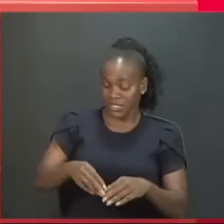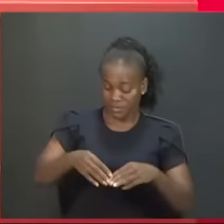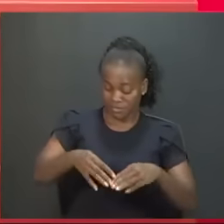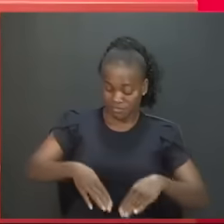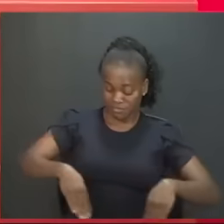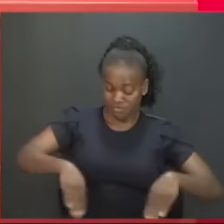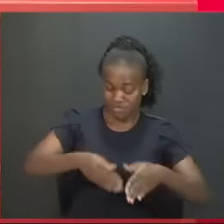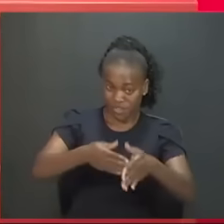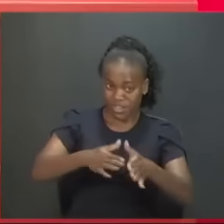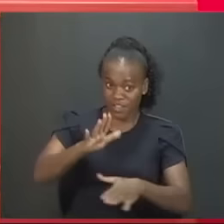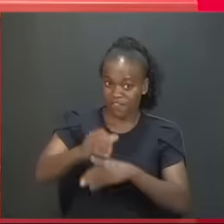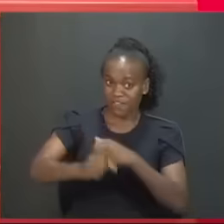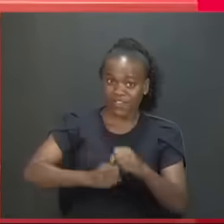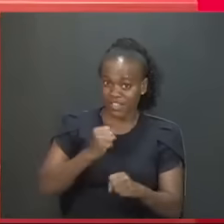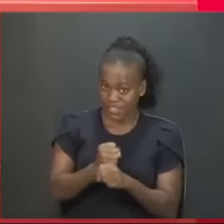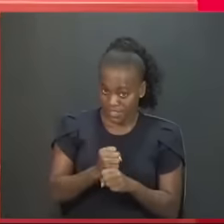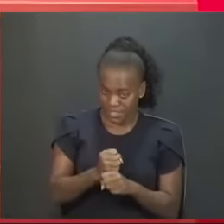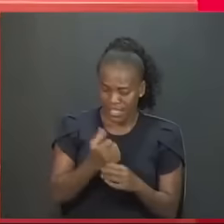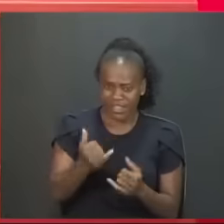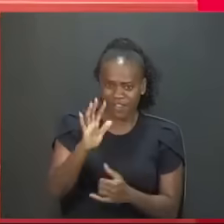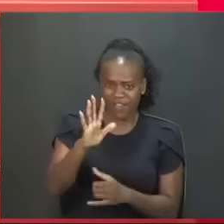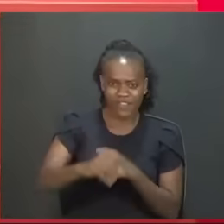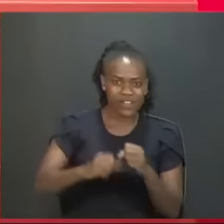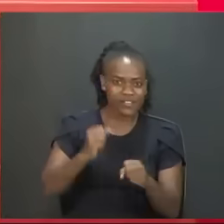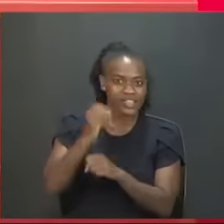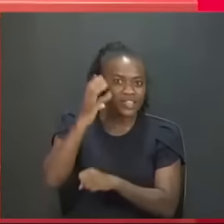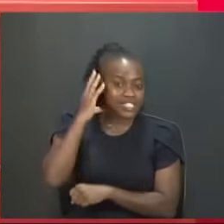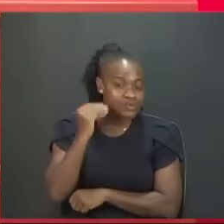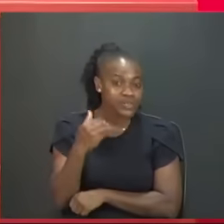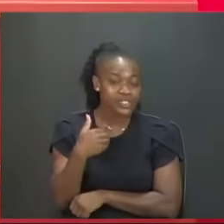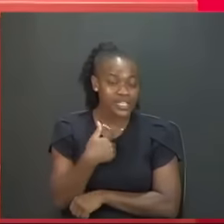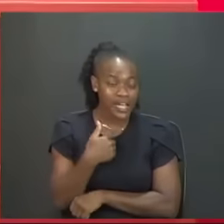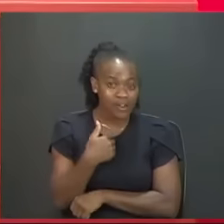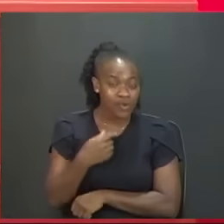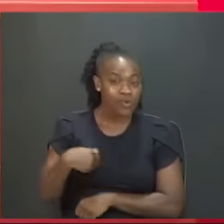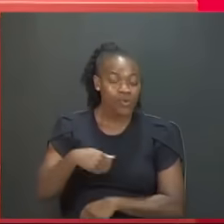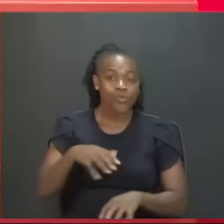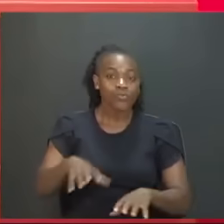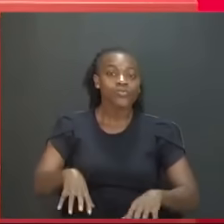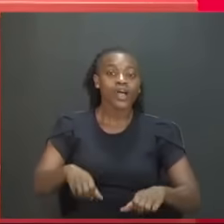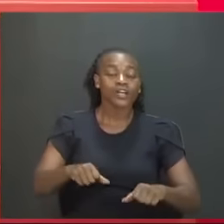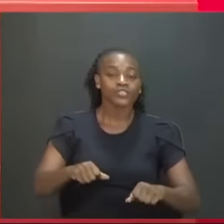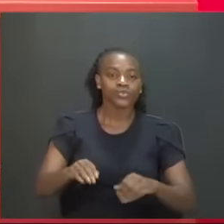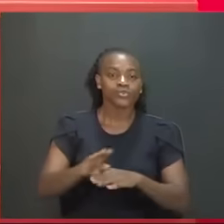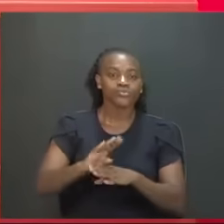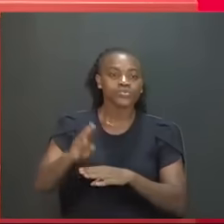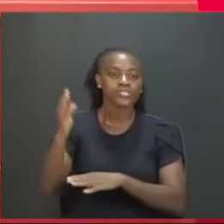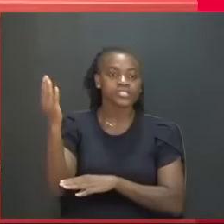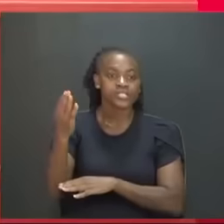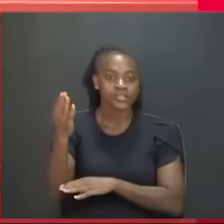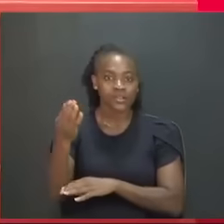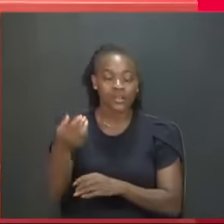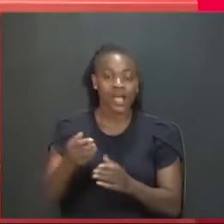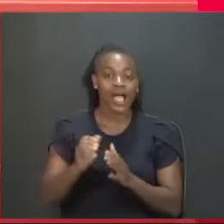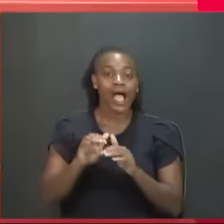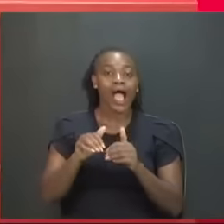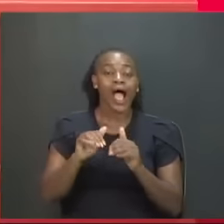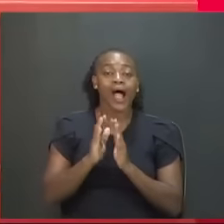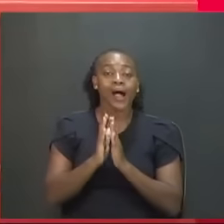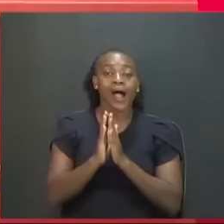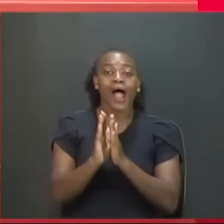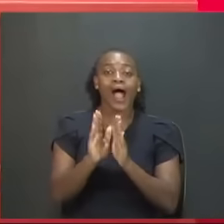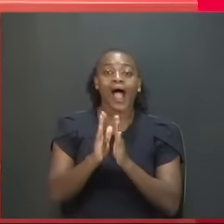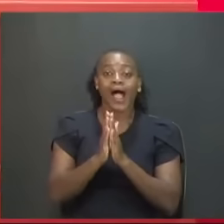So, with the 5 years experience, do we adopt a business statement by putting a question?